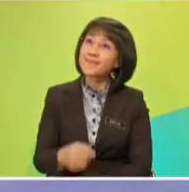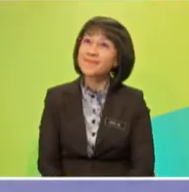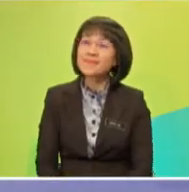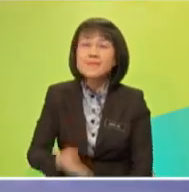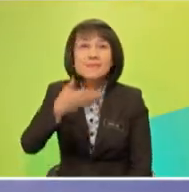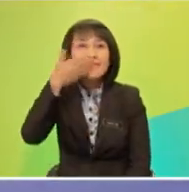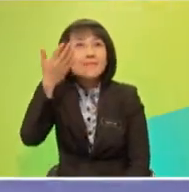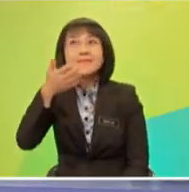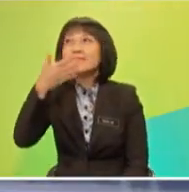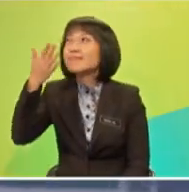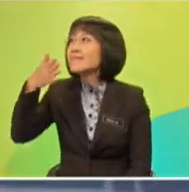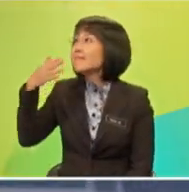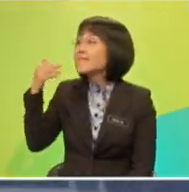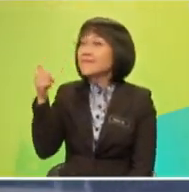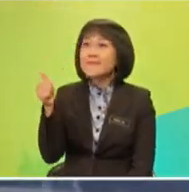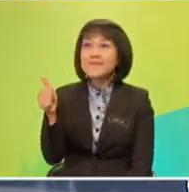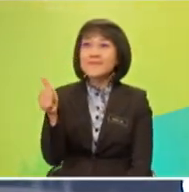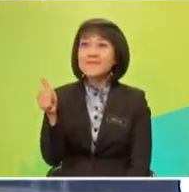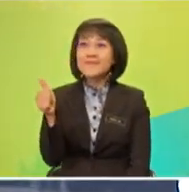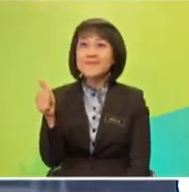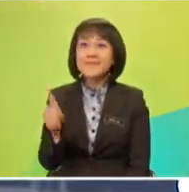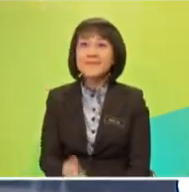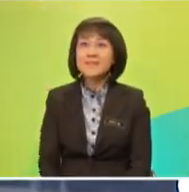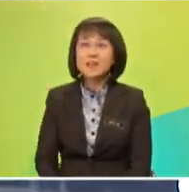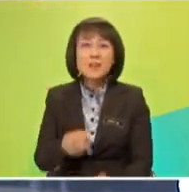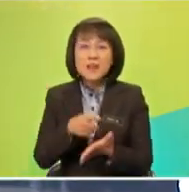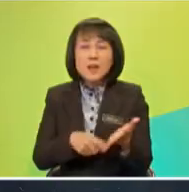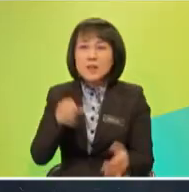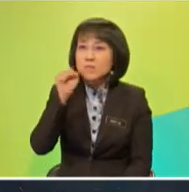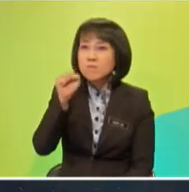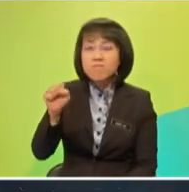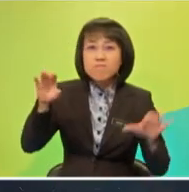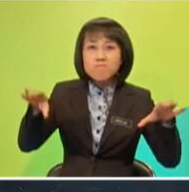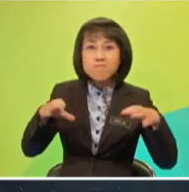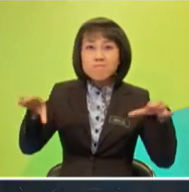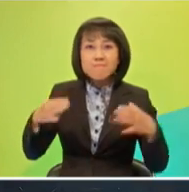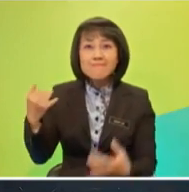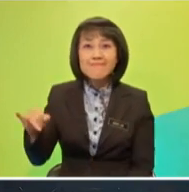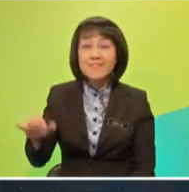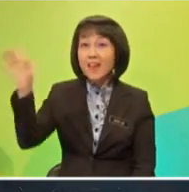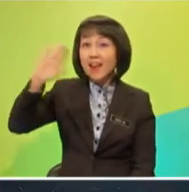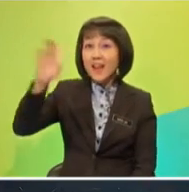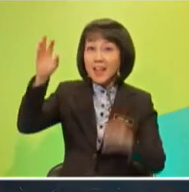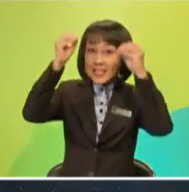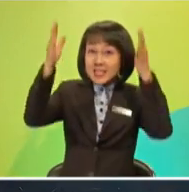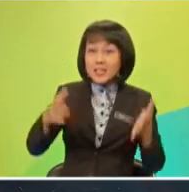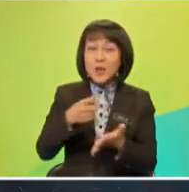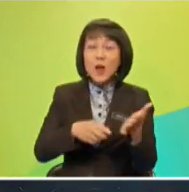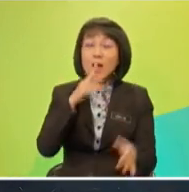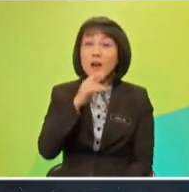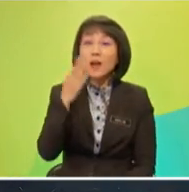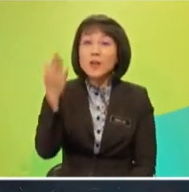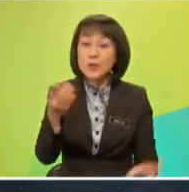Something smells good. What's she doing? Hi, teacher. Hi. Teacher, what are you doing?